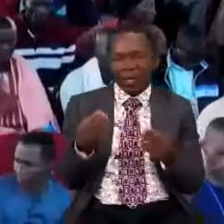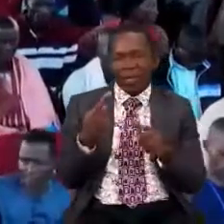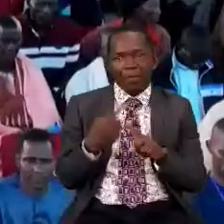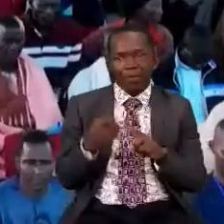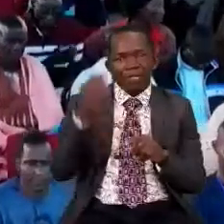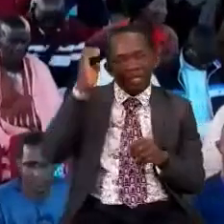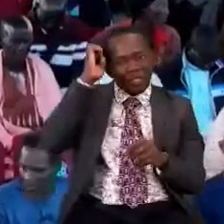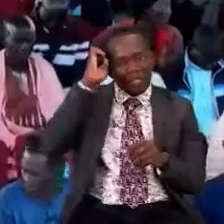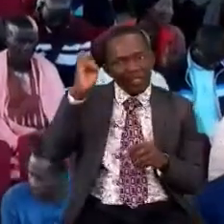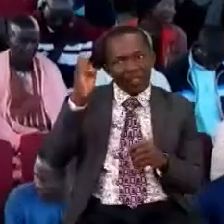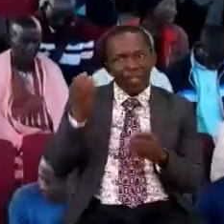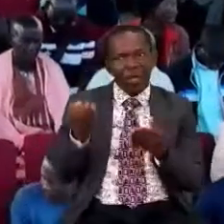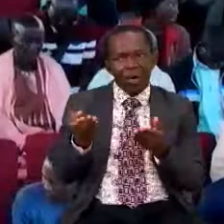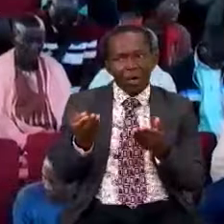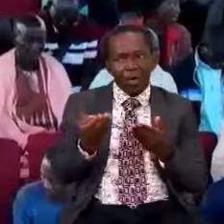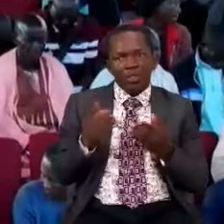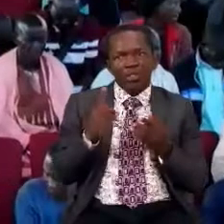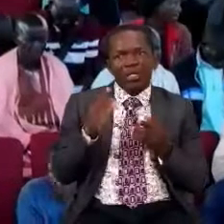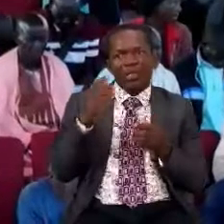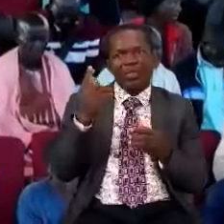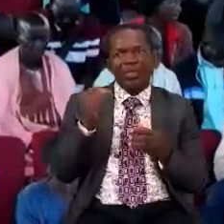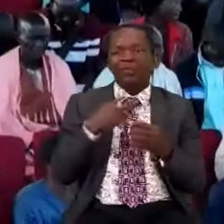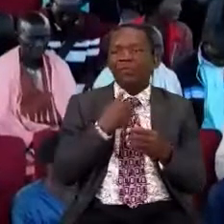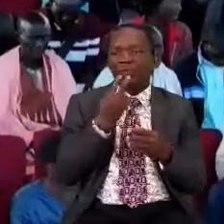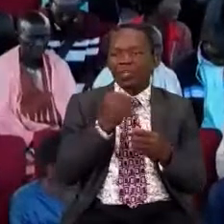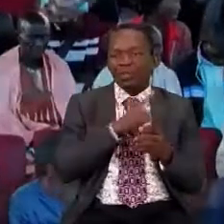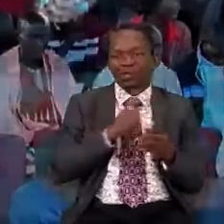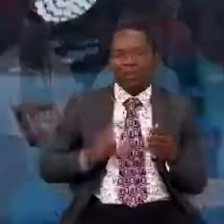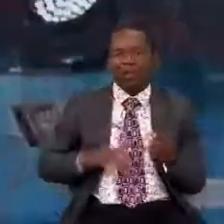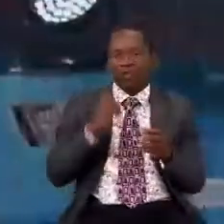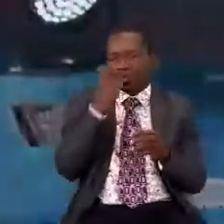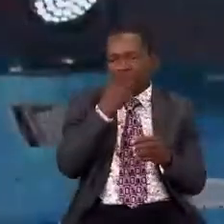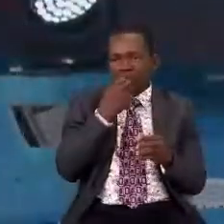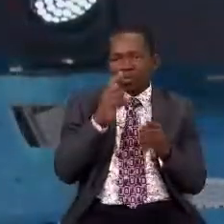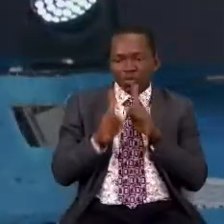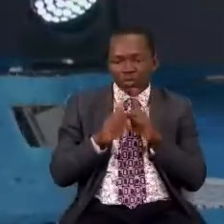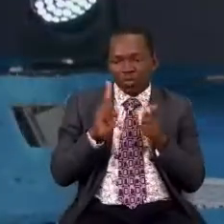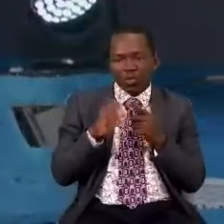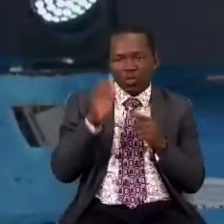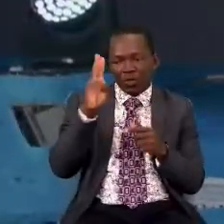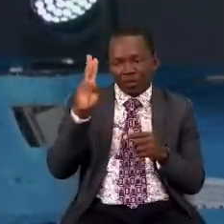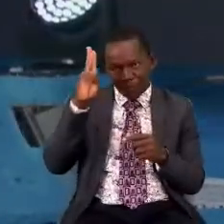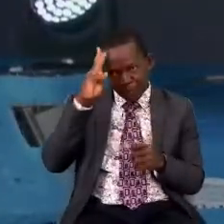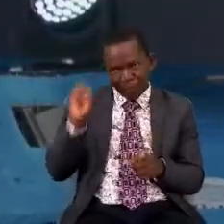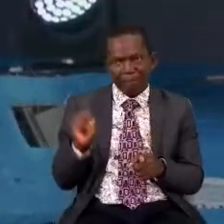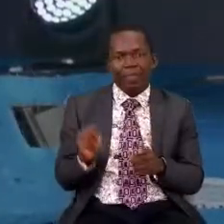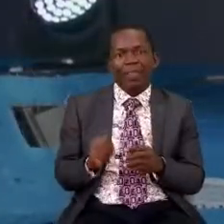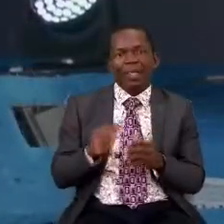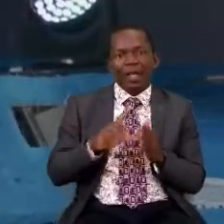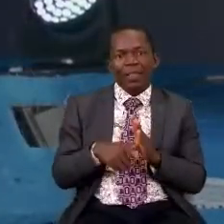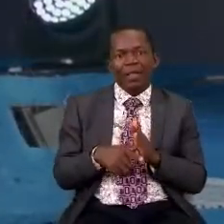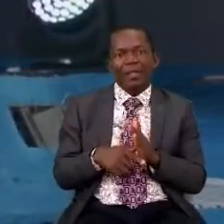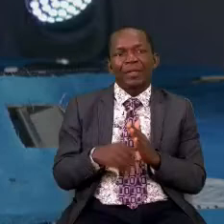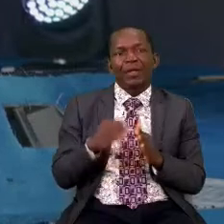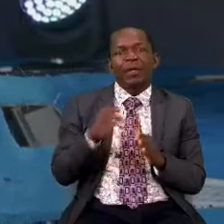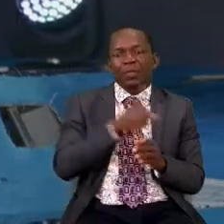says, God himself spoke unto him, saying unto Joshua, the son